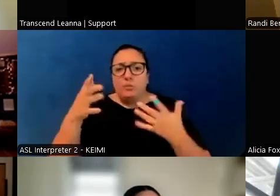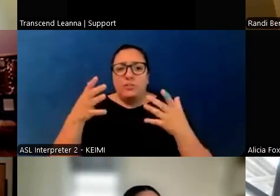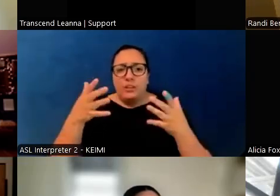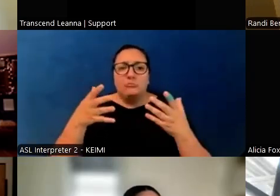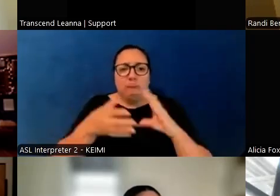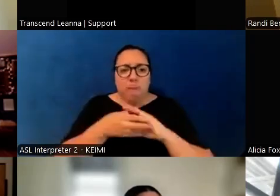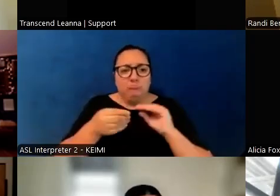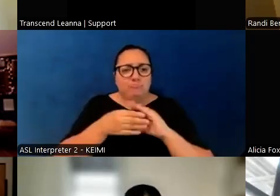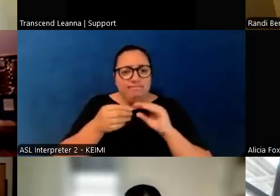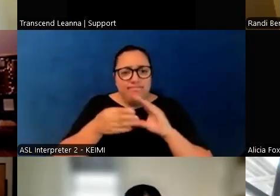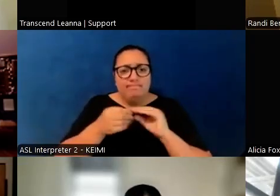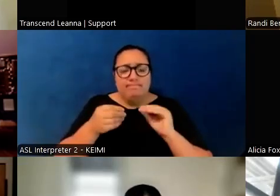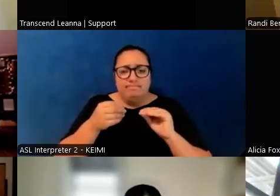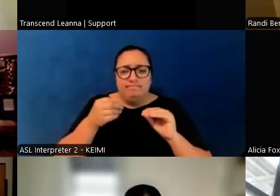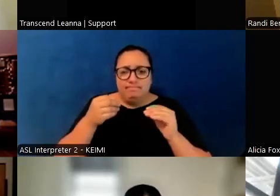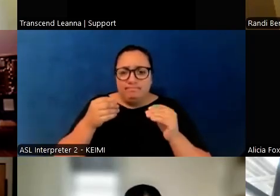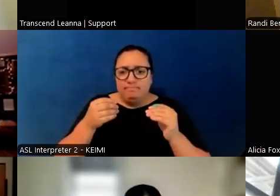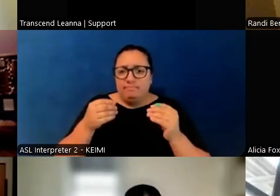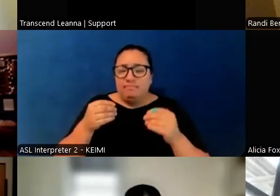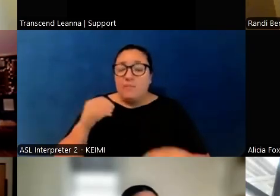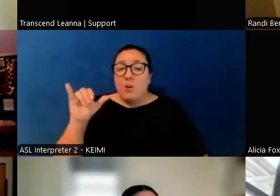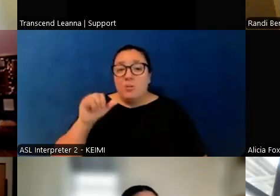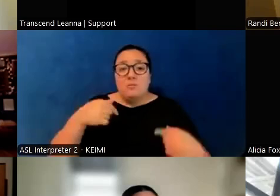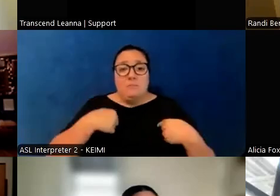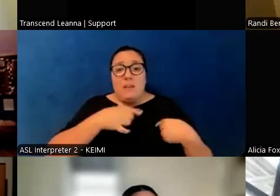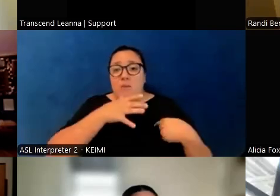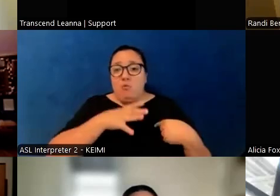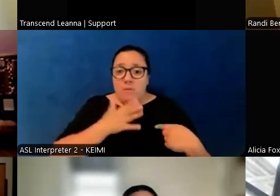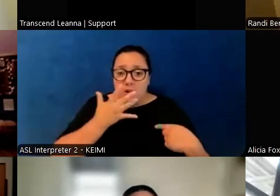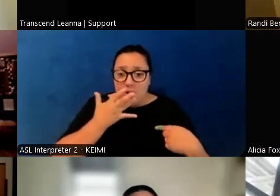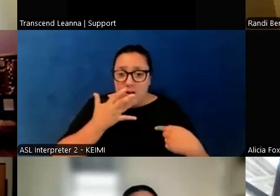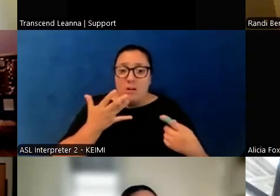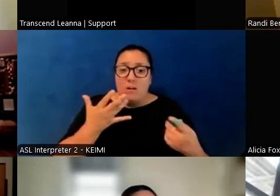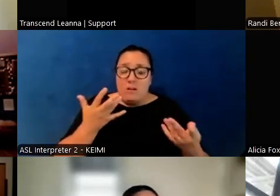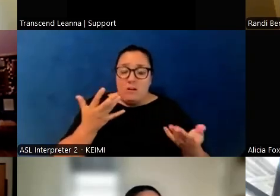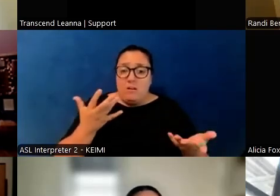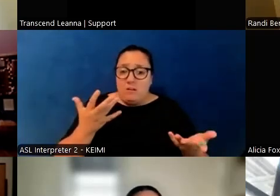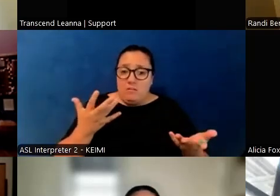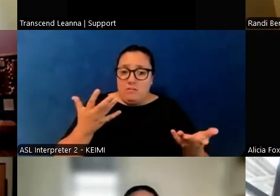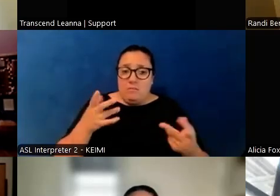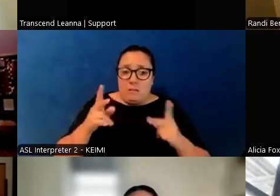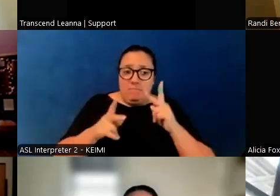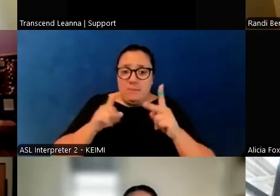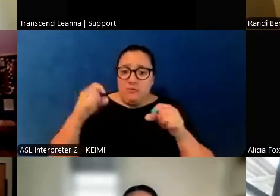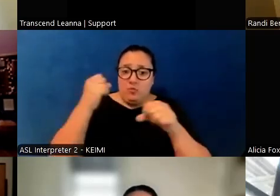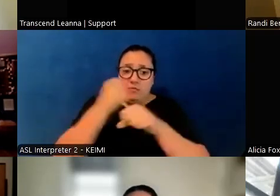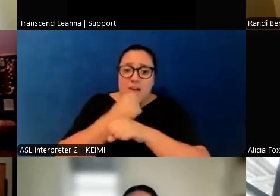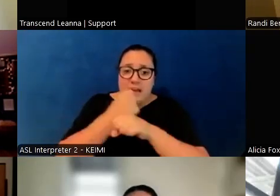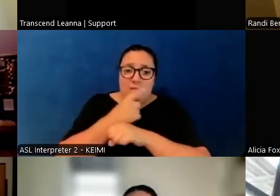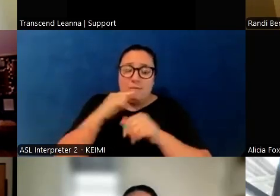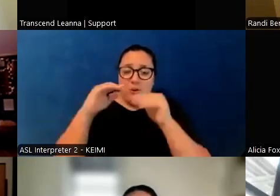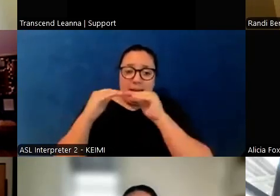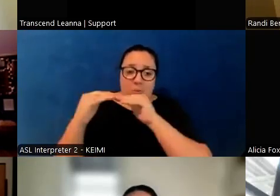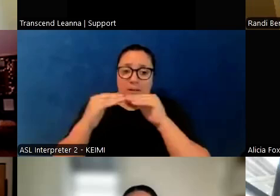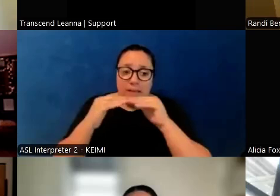as a woman of color, the people that they pointed out had to fight for equity in those programs